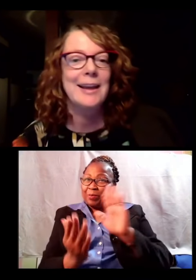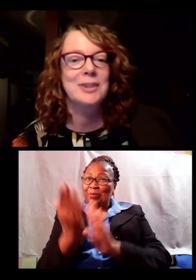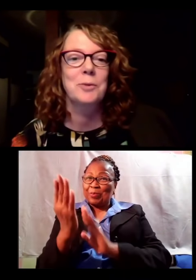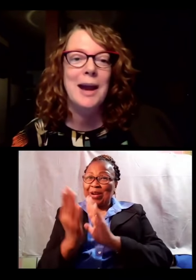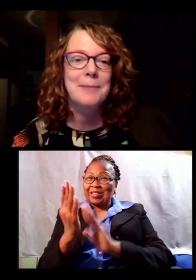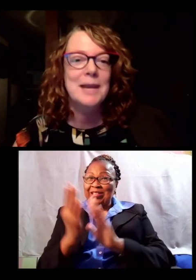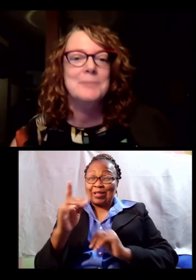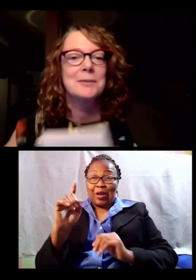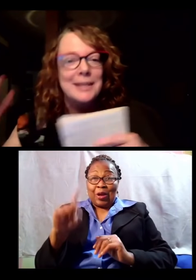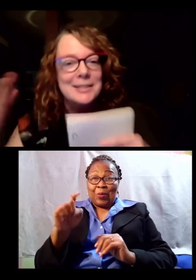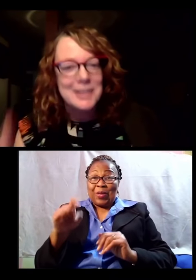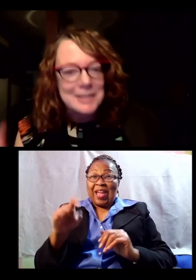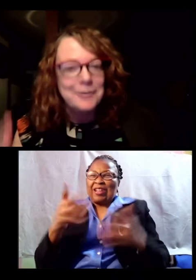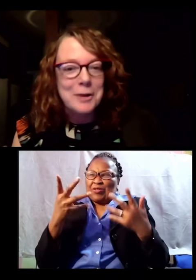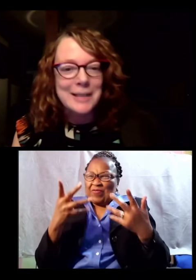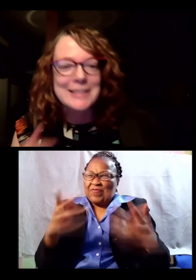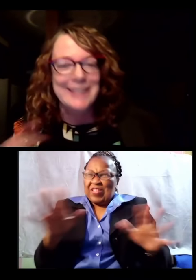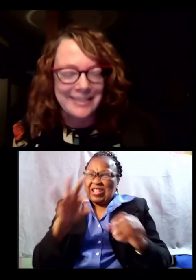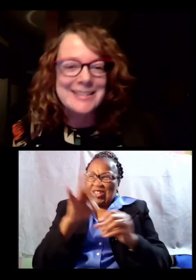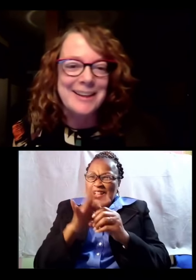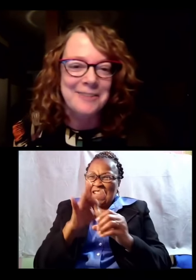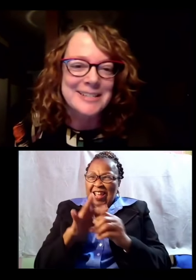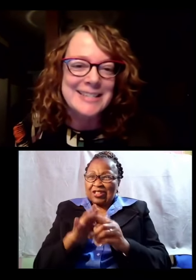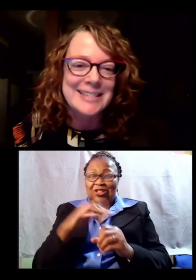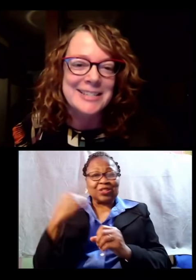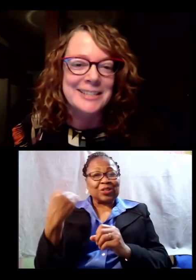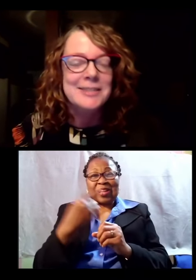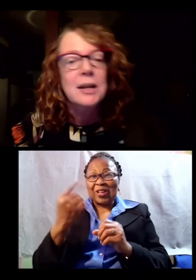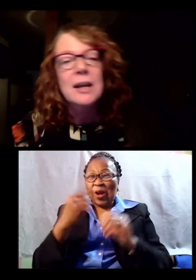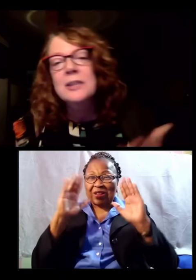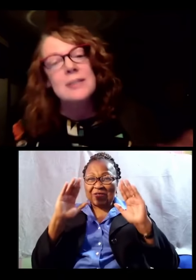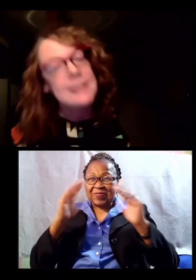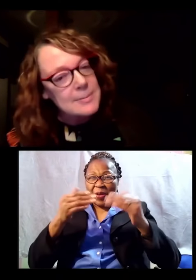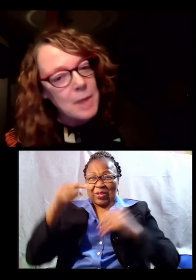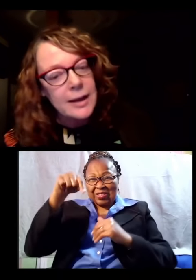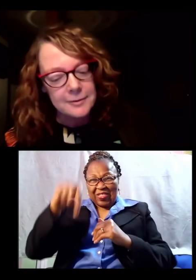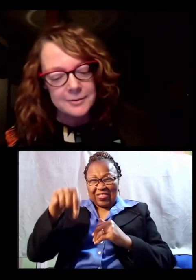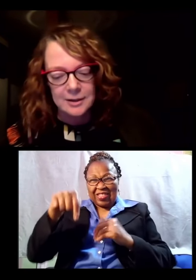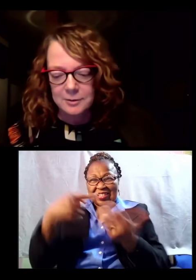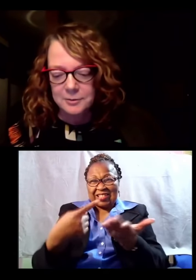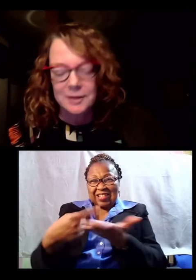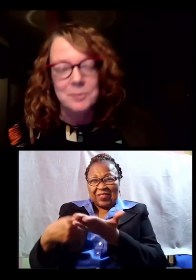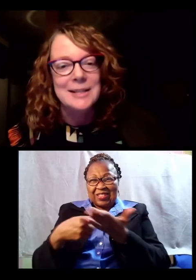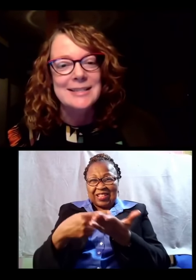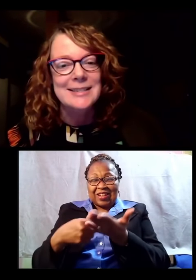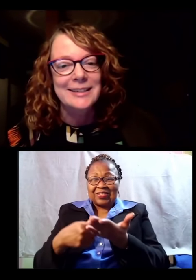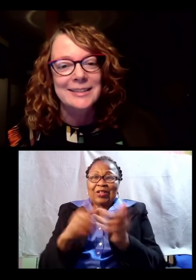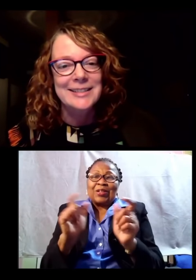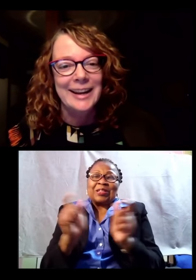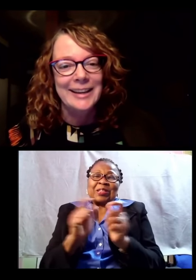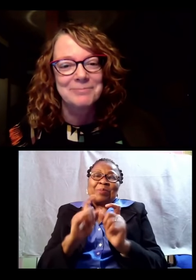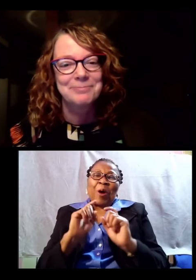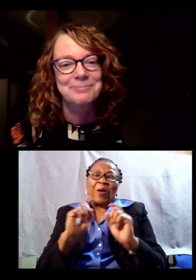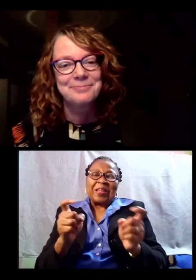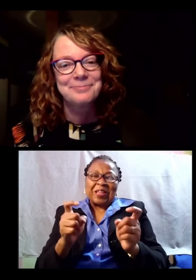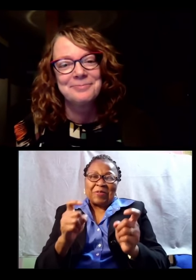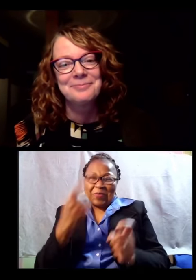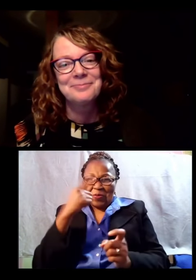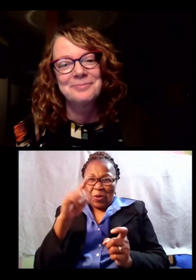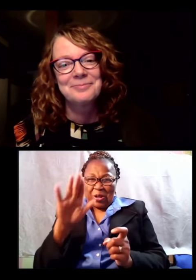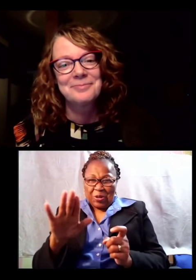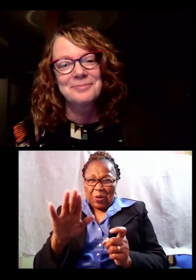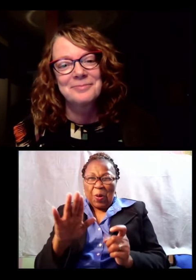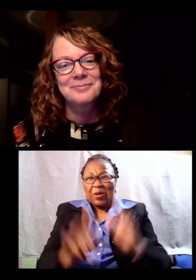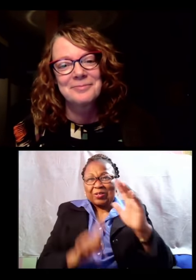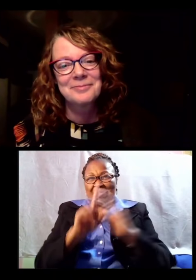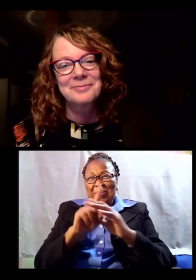get that election wrapped up so we could just focus on this conversation. So just a small gift to you for your presence here tonight. Thank you